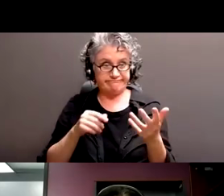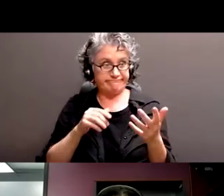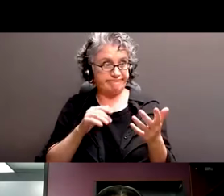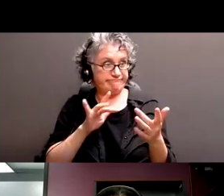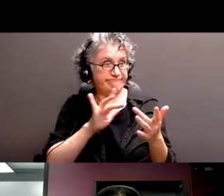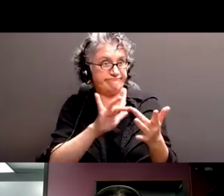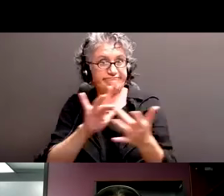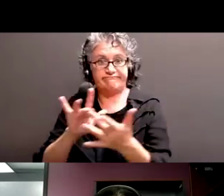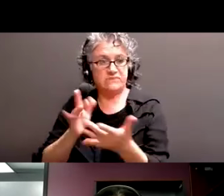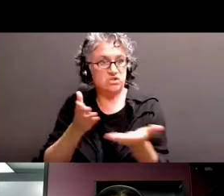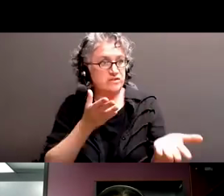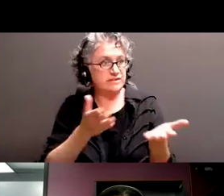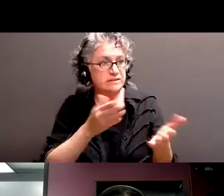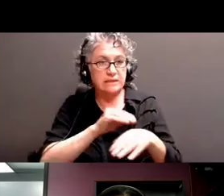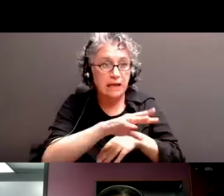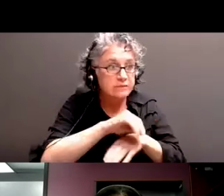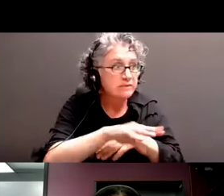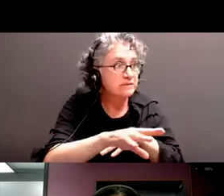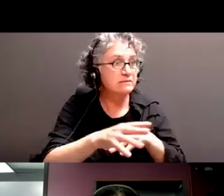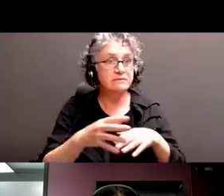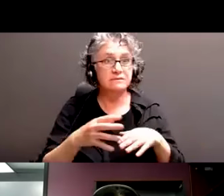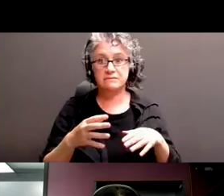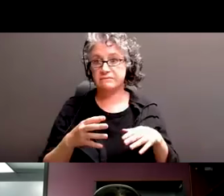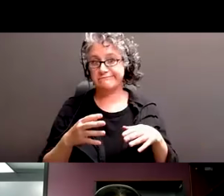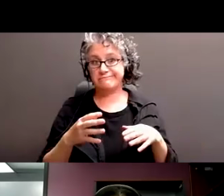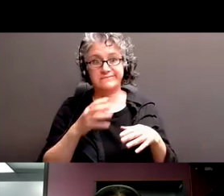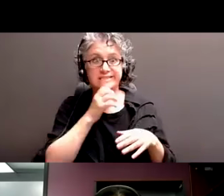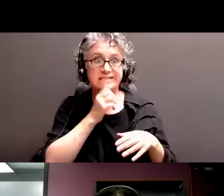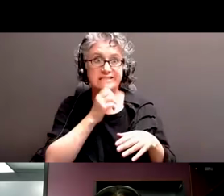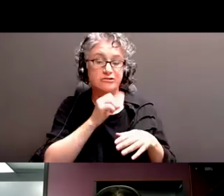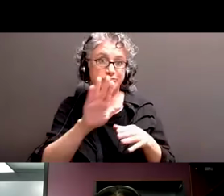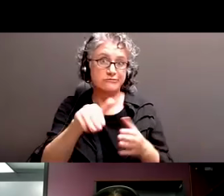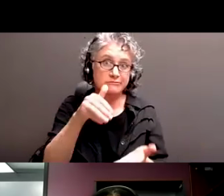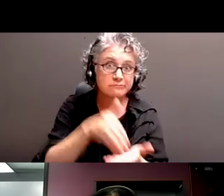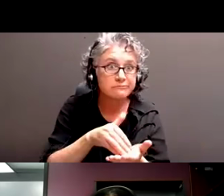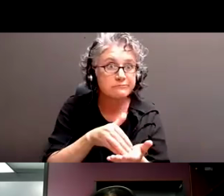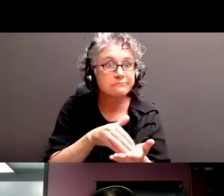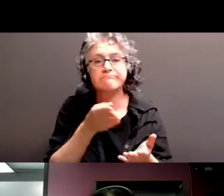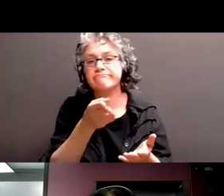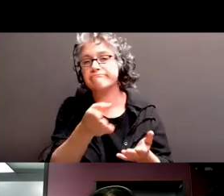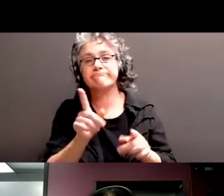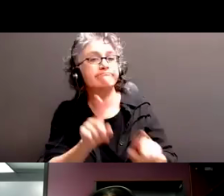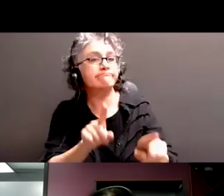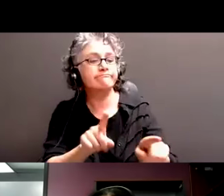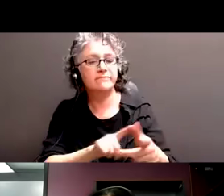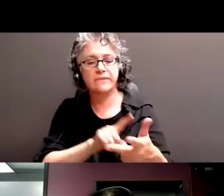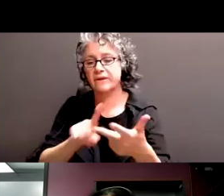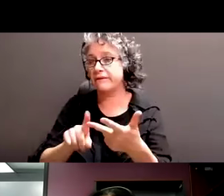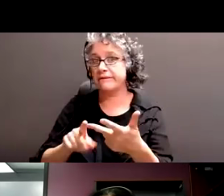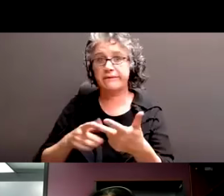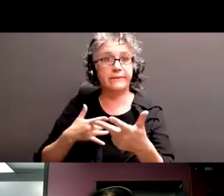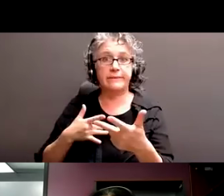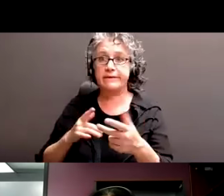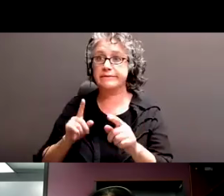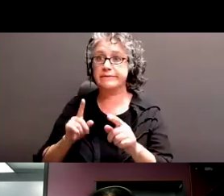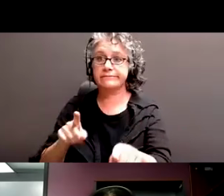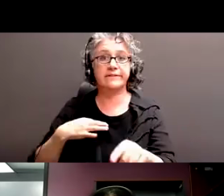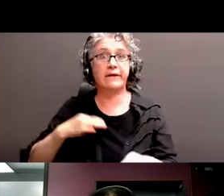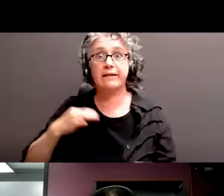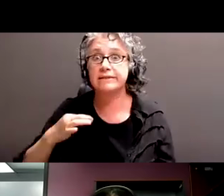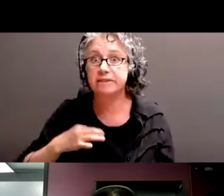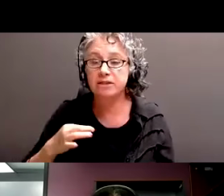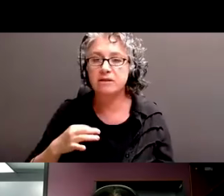before, such as counseling services. Maybe they went to the senior center. Maybe they volunteered somewhere. So they don't have the